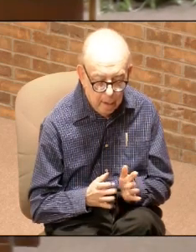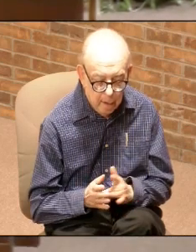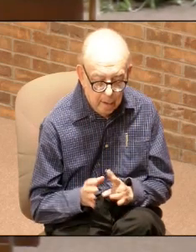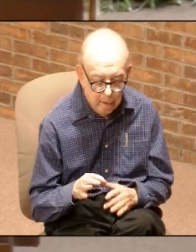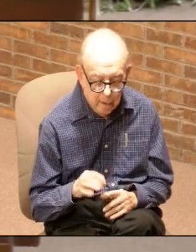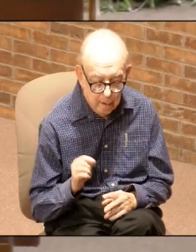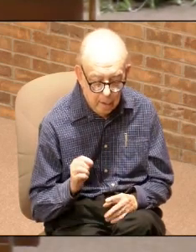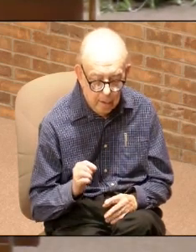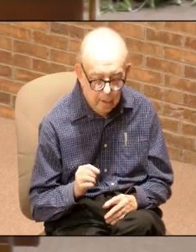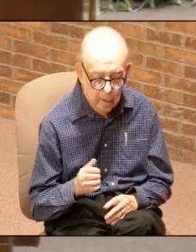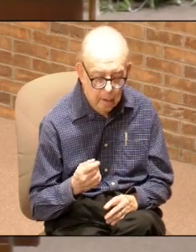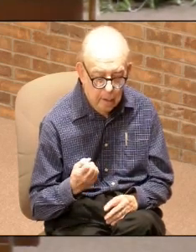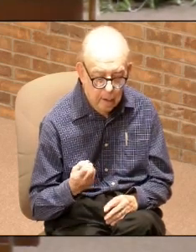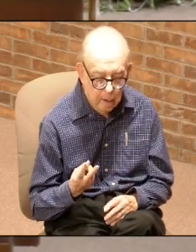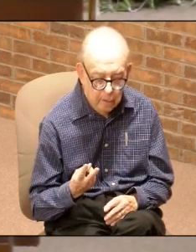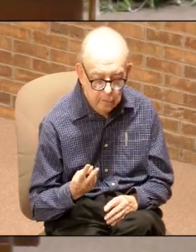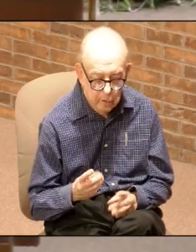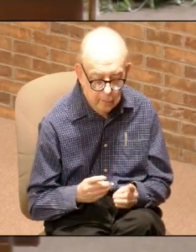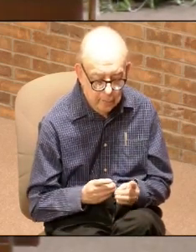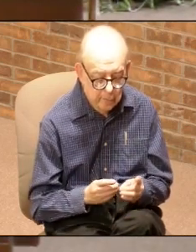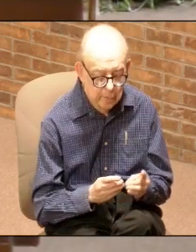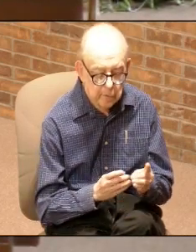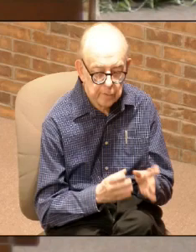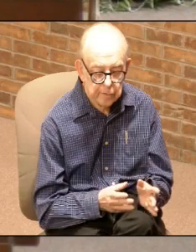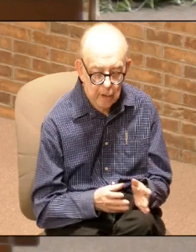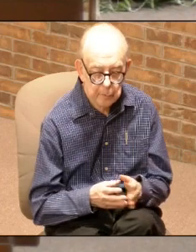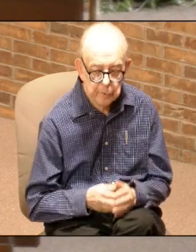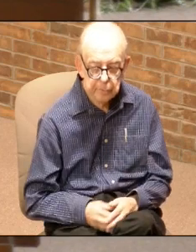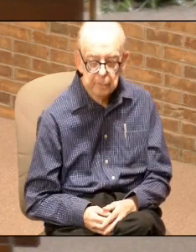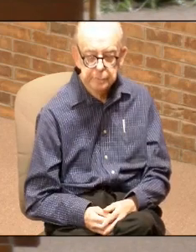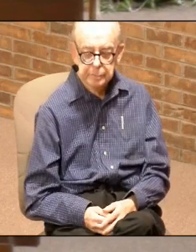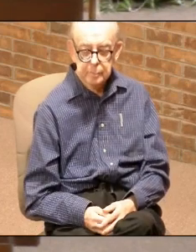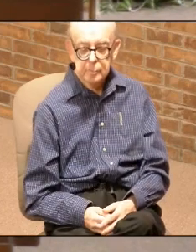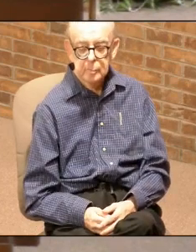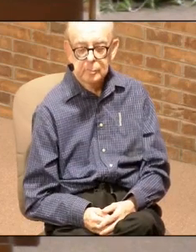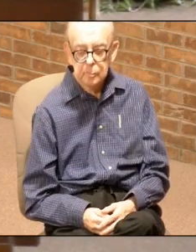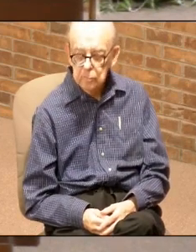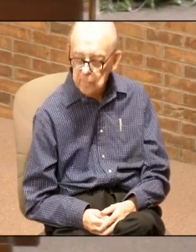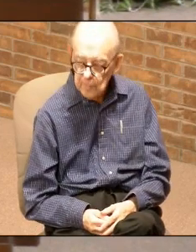picked 12 disciples.